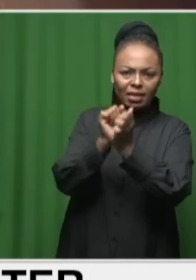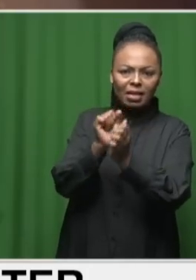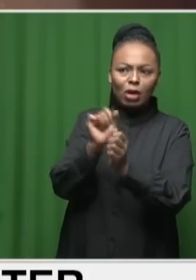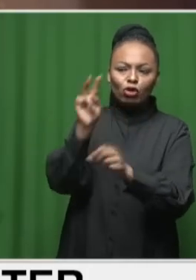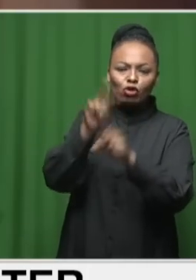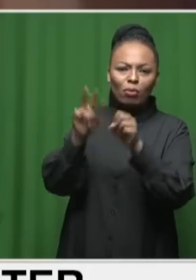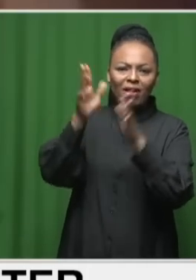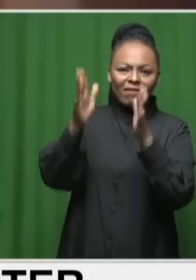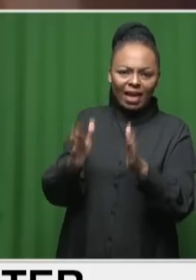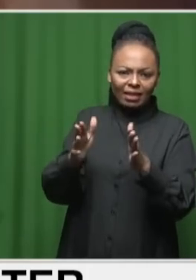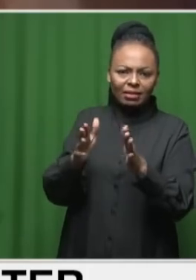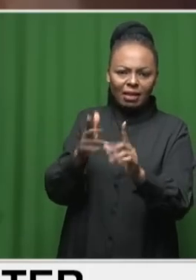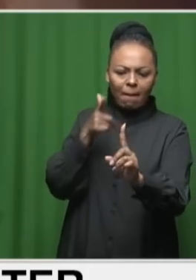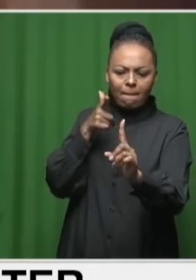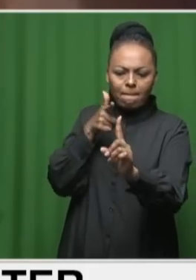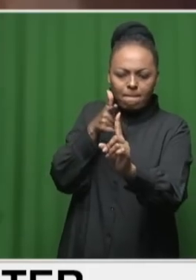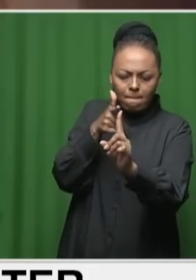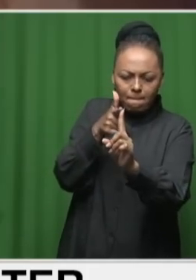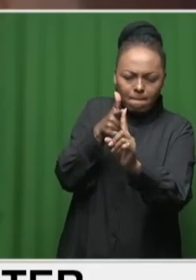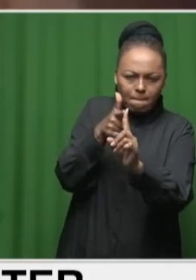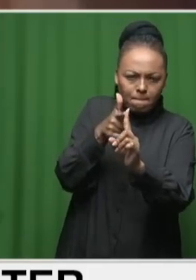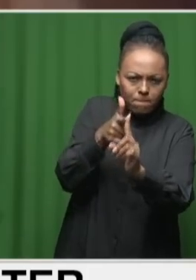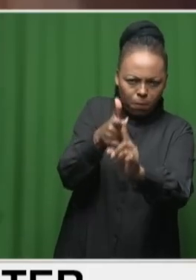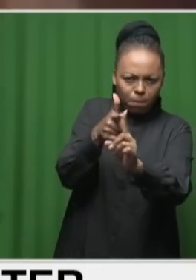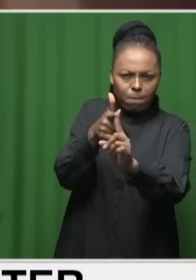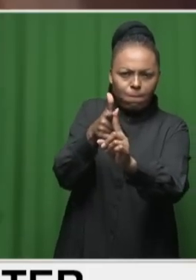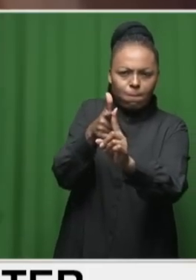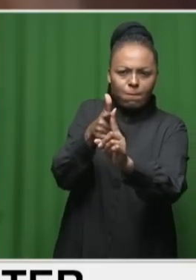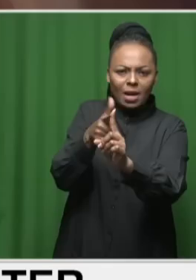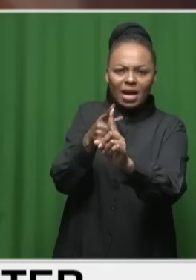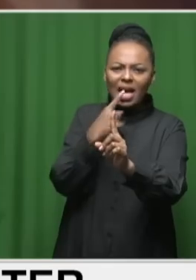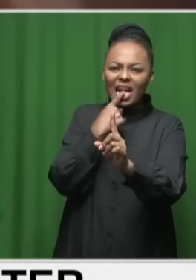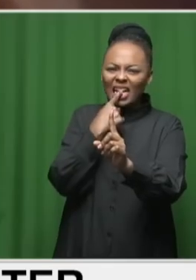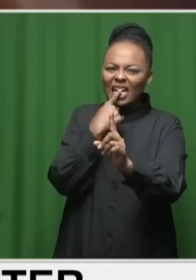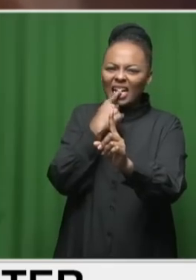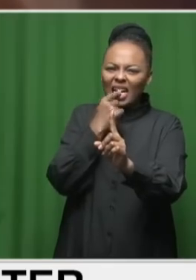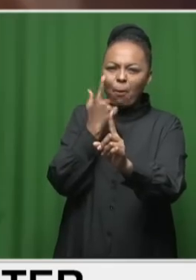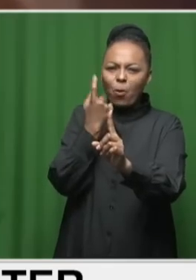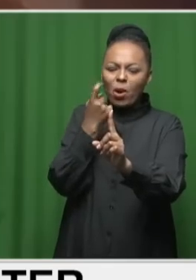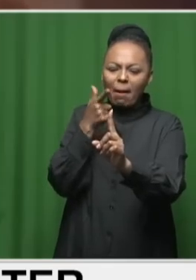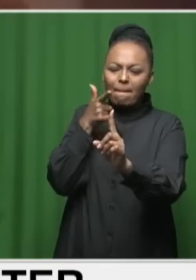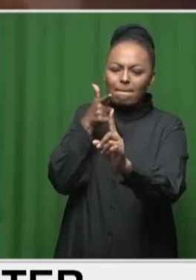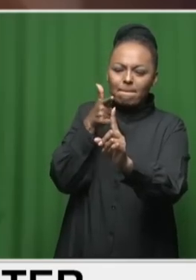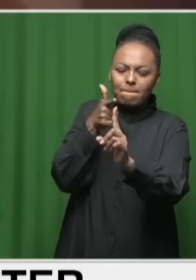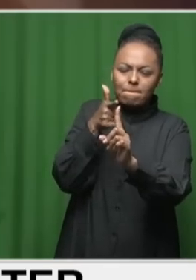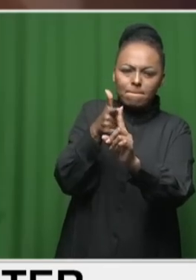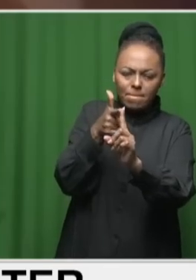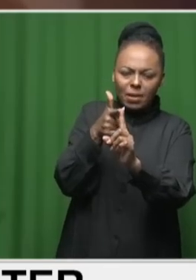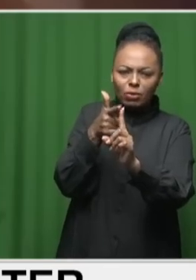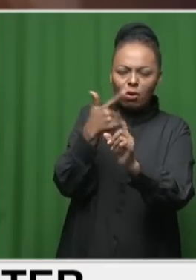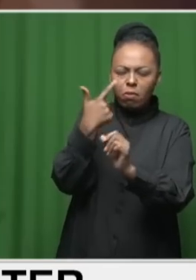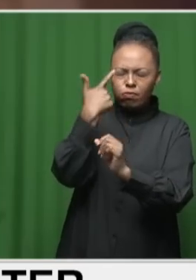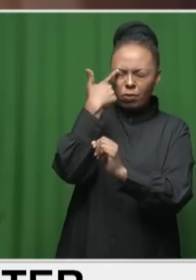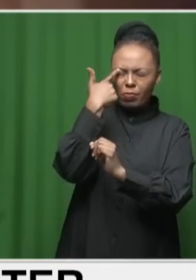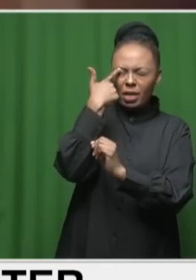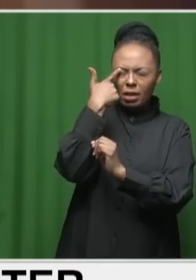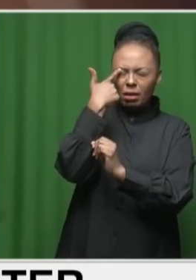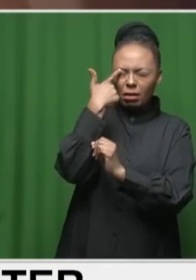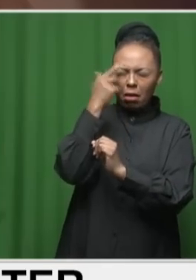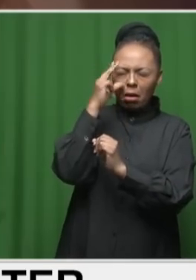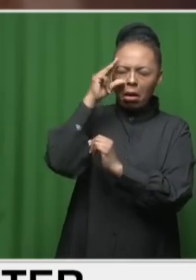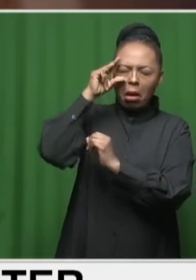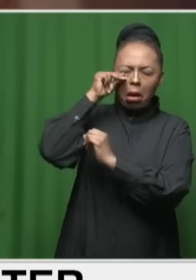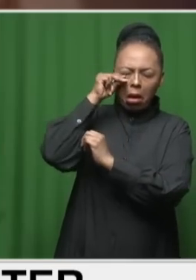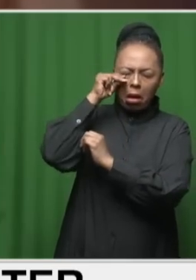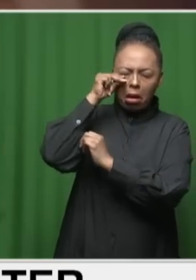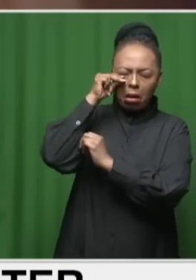shot at close range rubber bullets and made an inmate blind in one eye. Again, this was